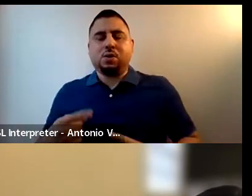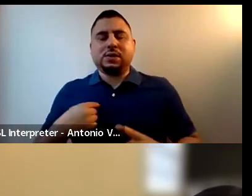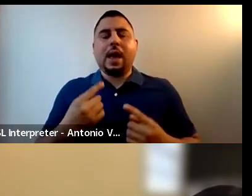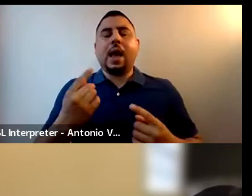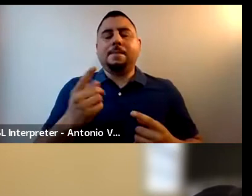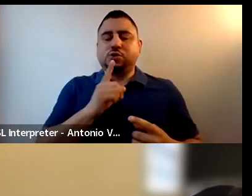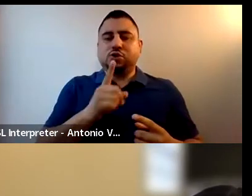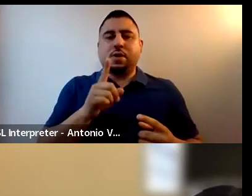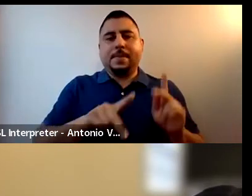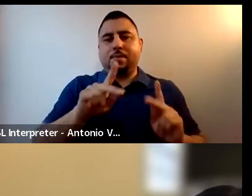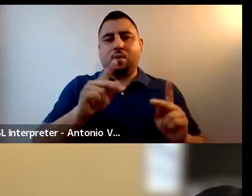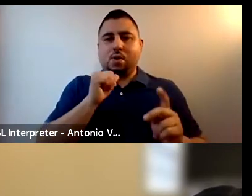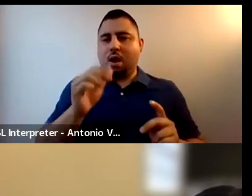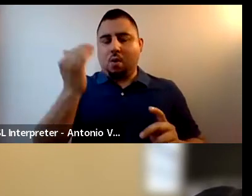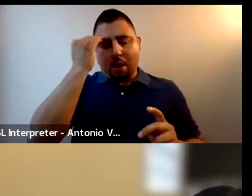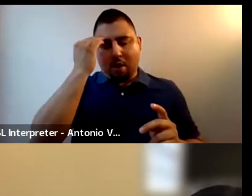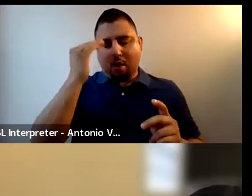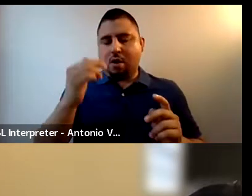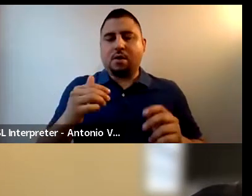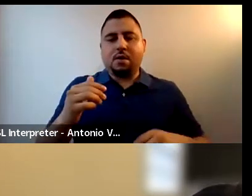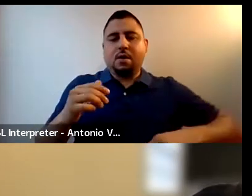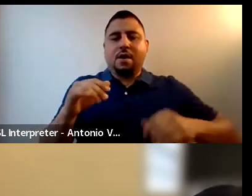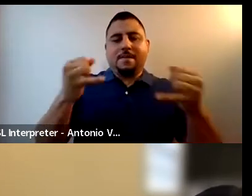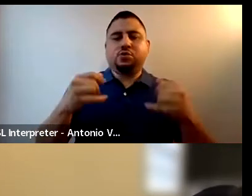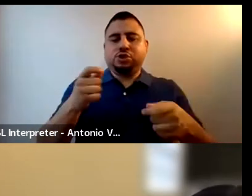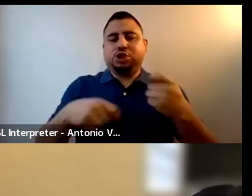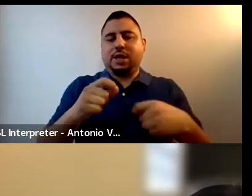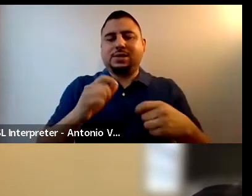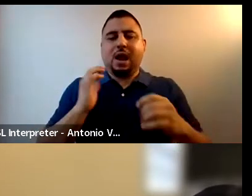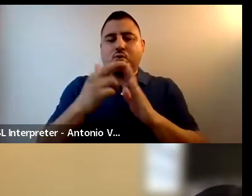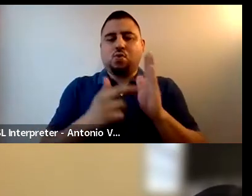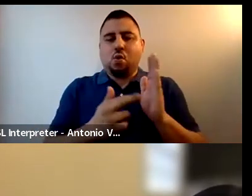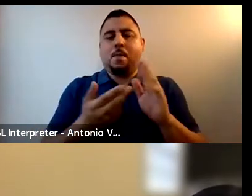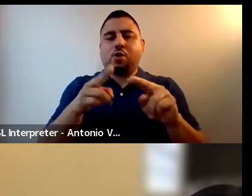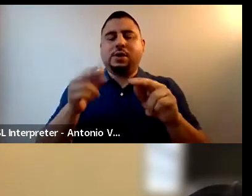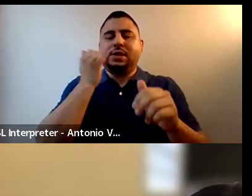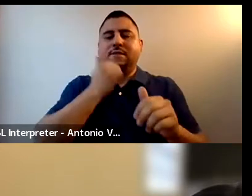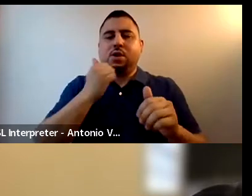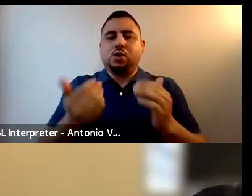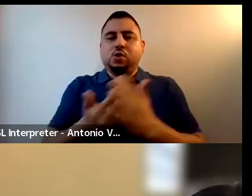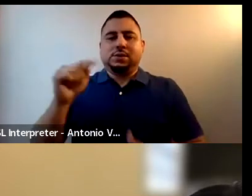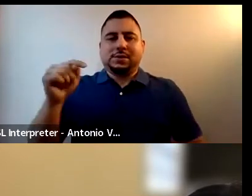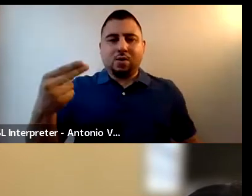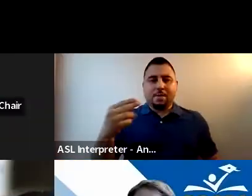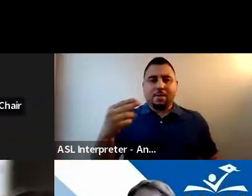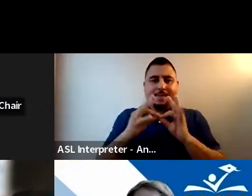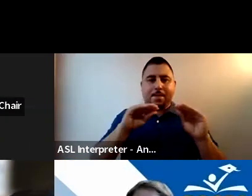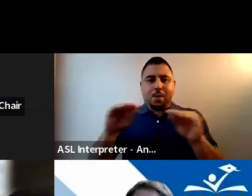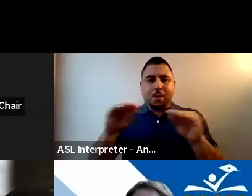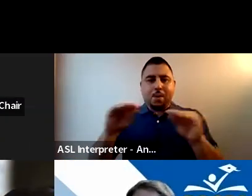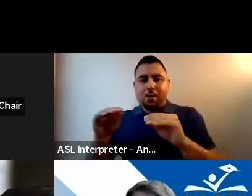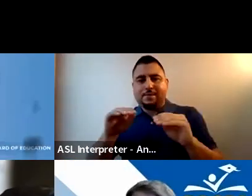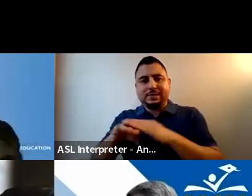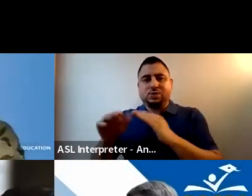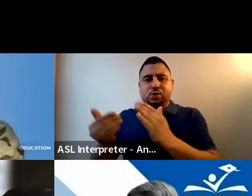change either. Our enrollment is increasing every day as the new townhomes and families move into the new